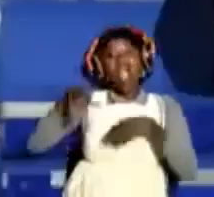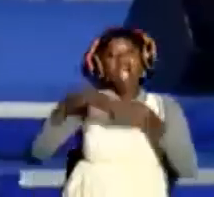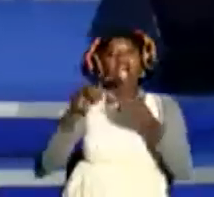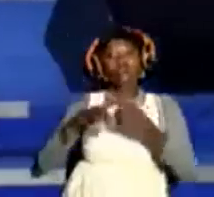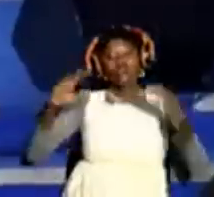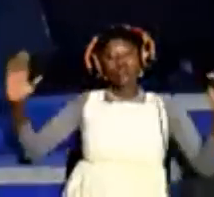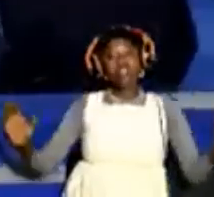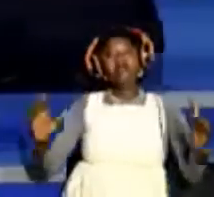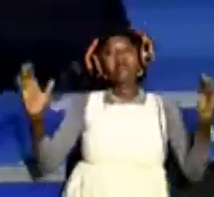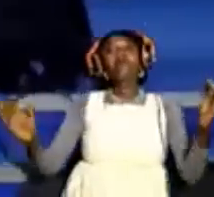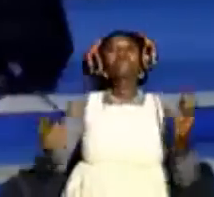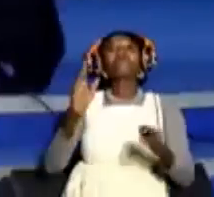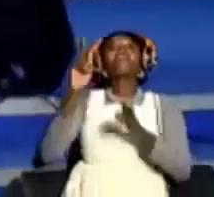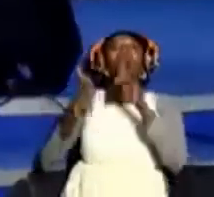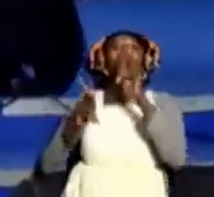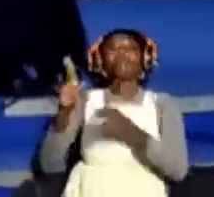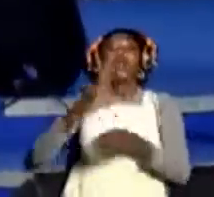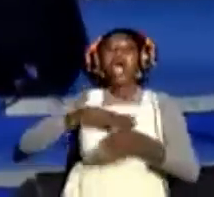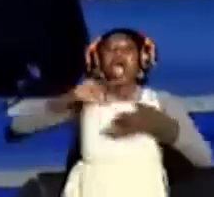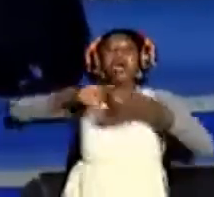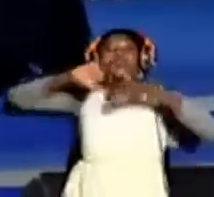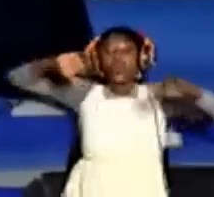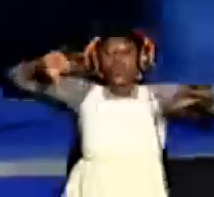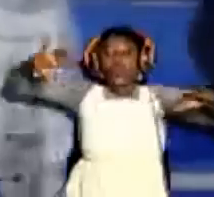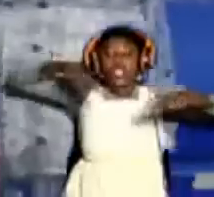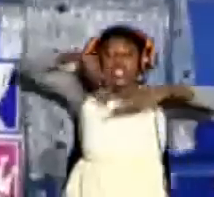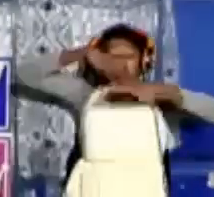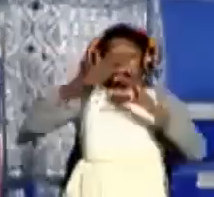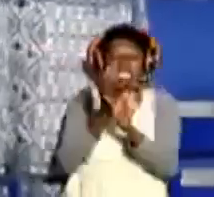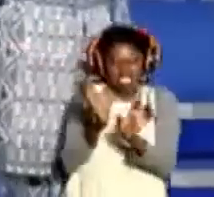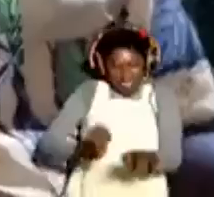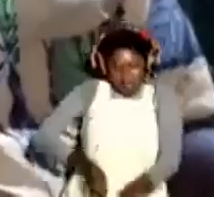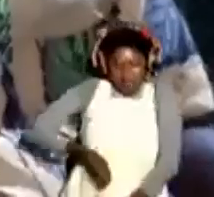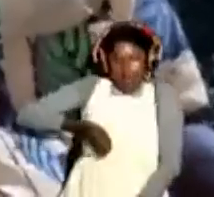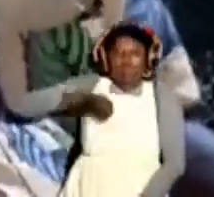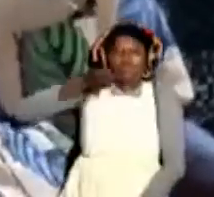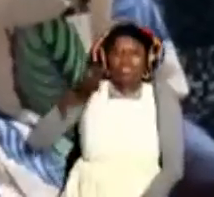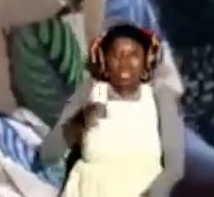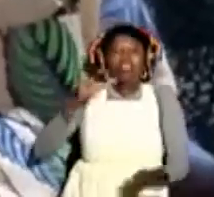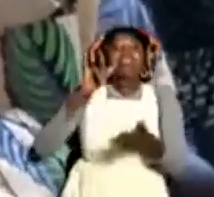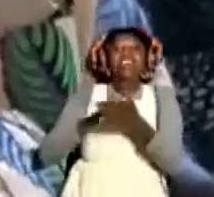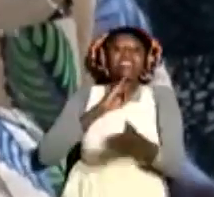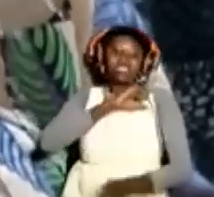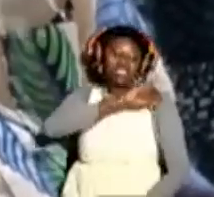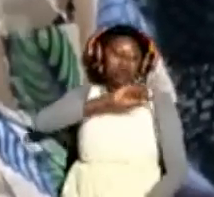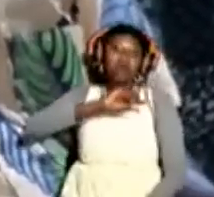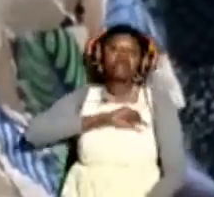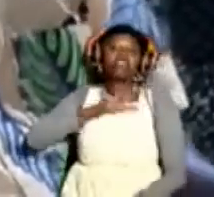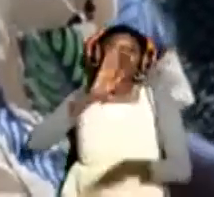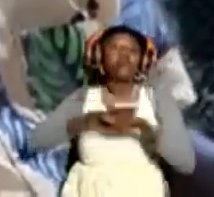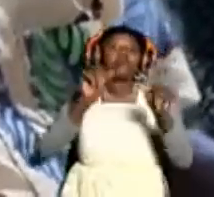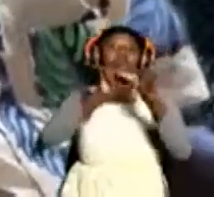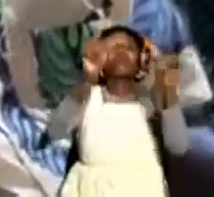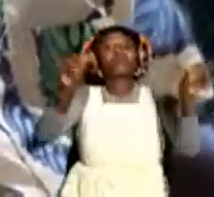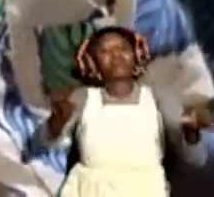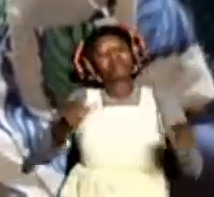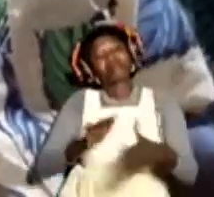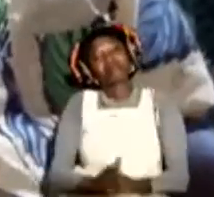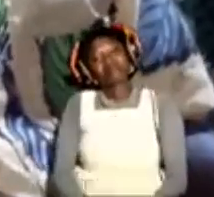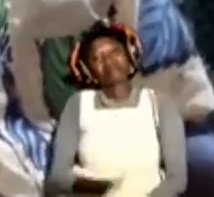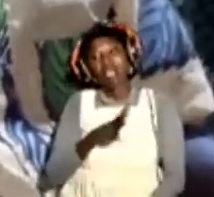motivate people, how to create emotional sentiments. That is their qualification on the pulpit.